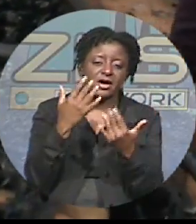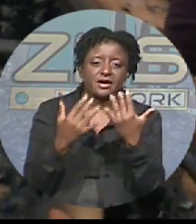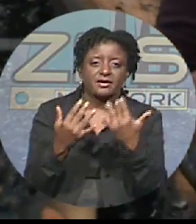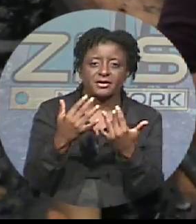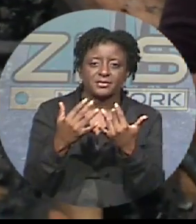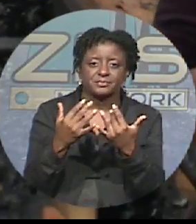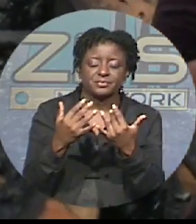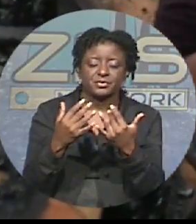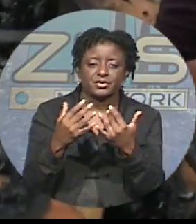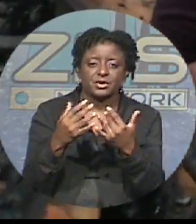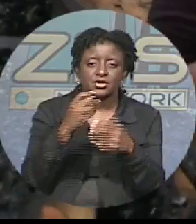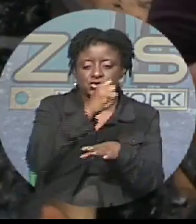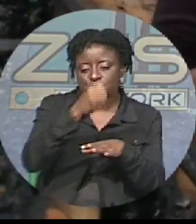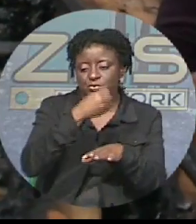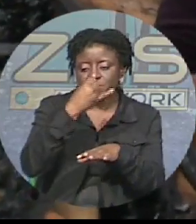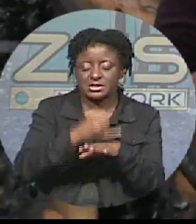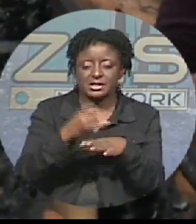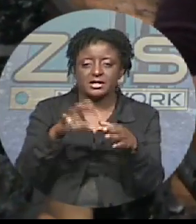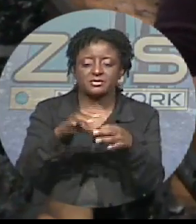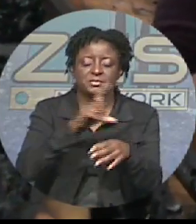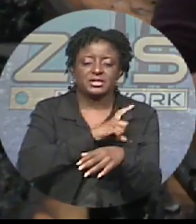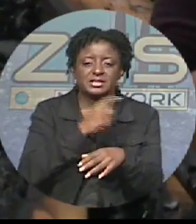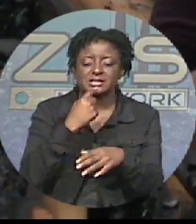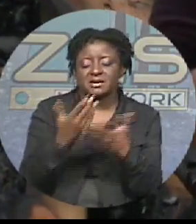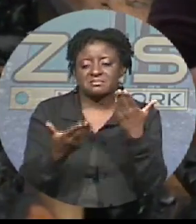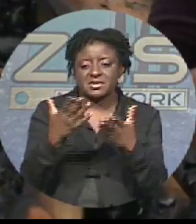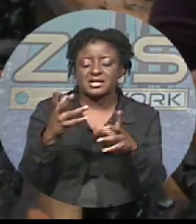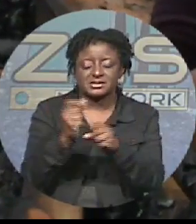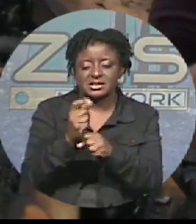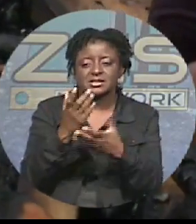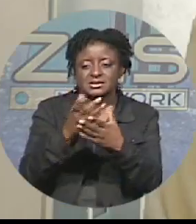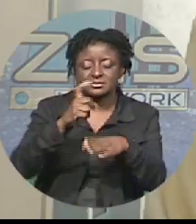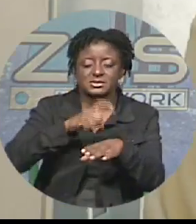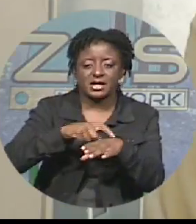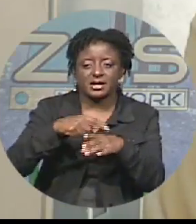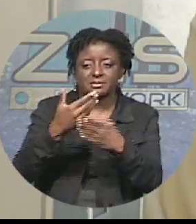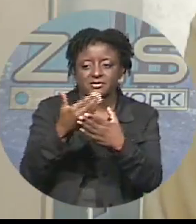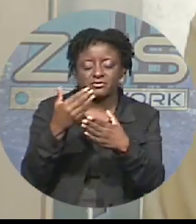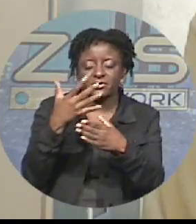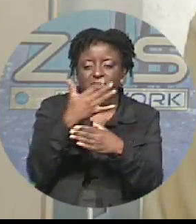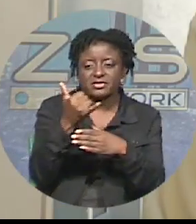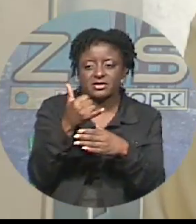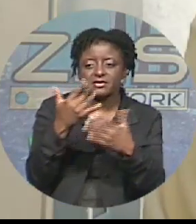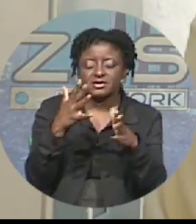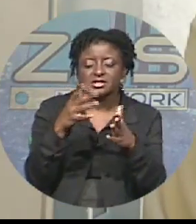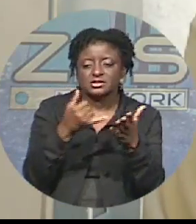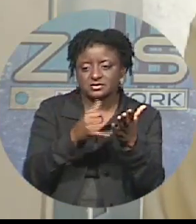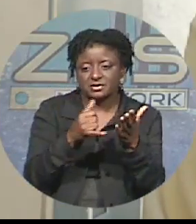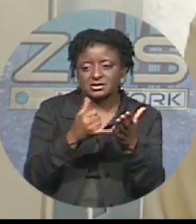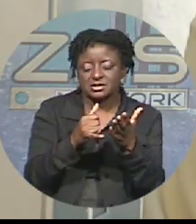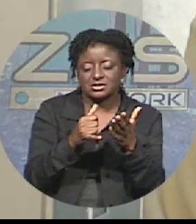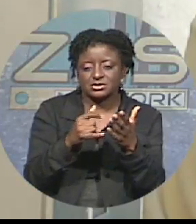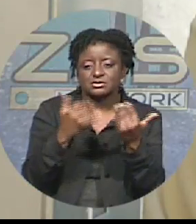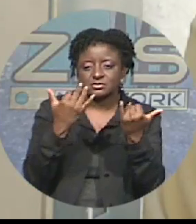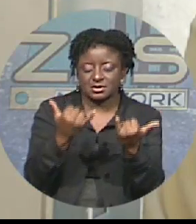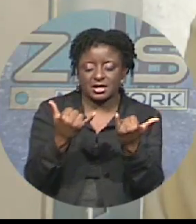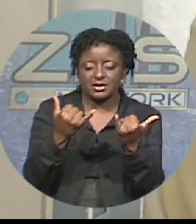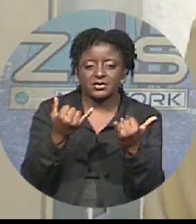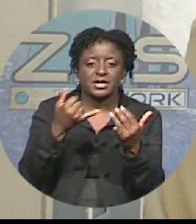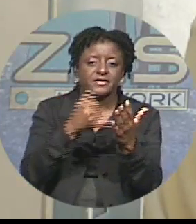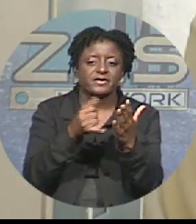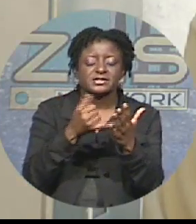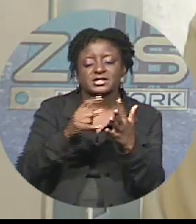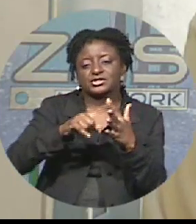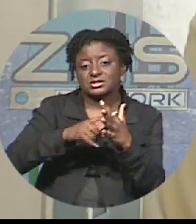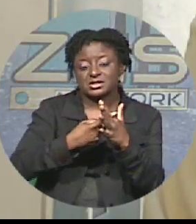Police Walter Evans, it may take a while until they get to the bottom of this. At this stage, an investigation has been launched into the